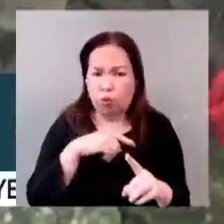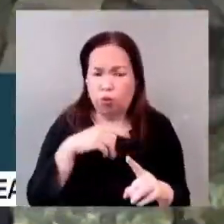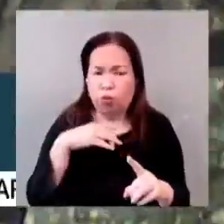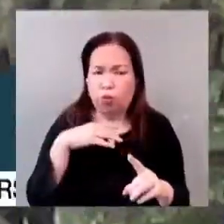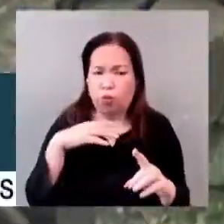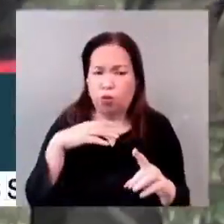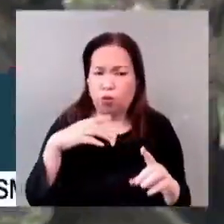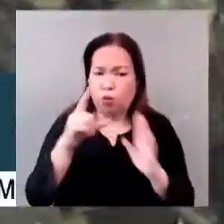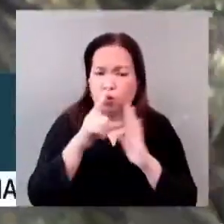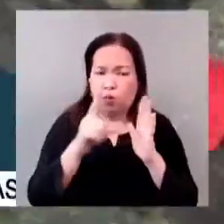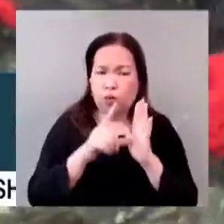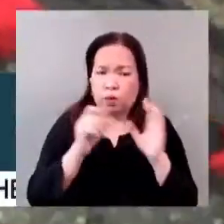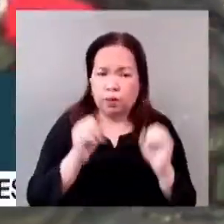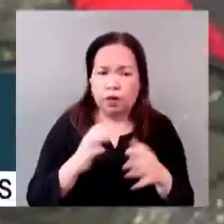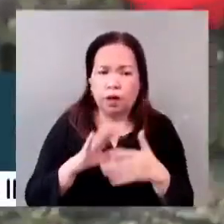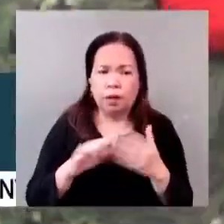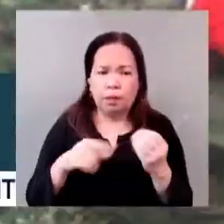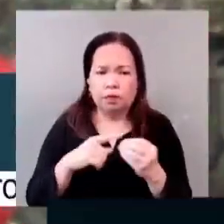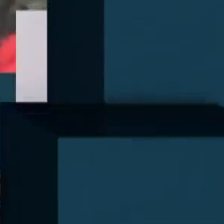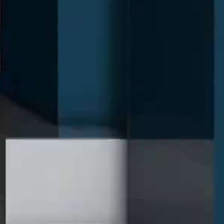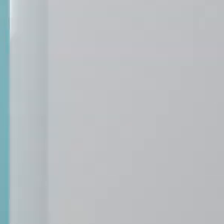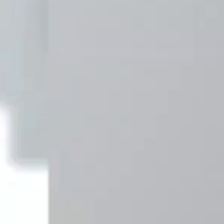MUP pension reform.